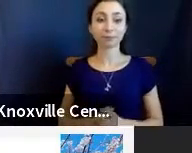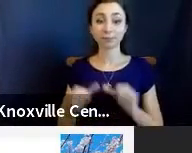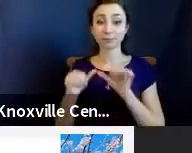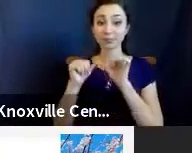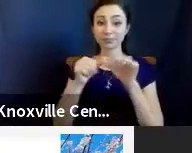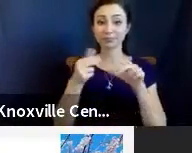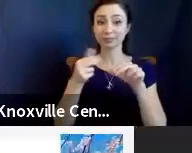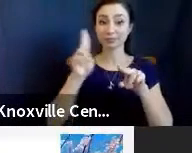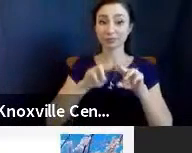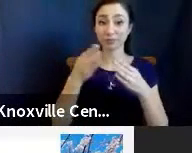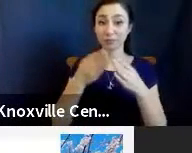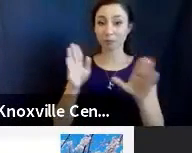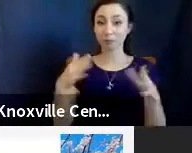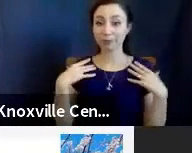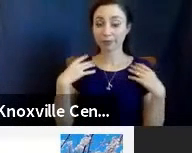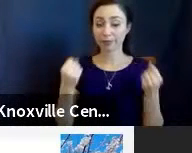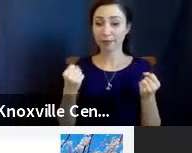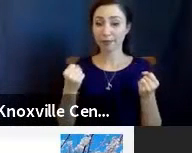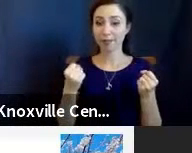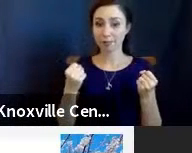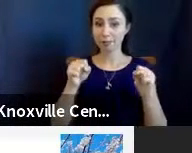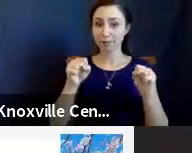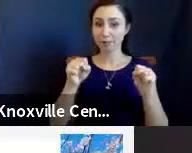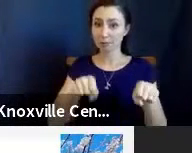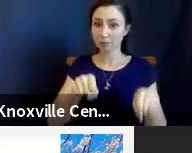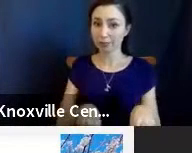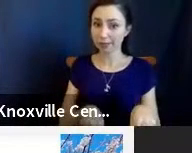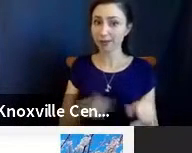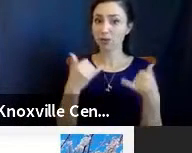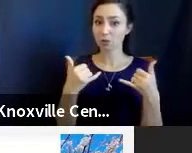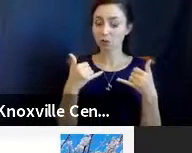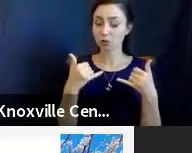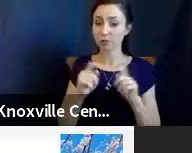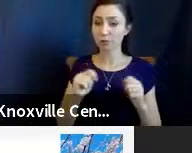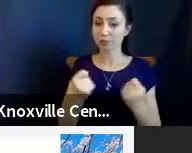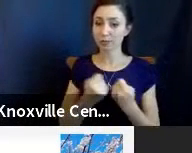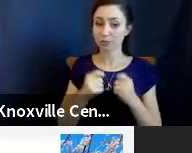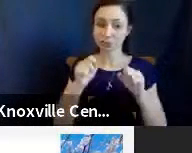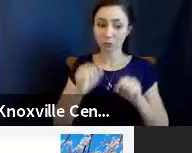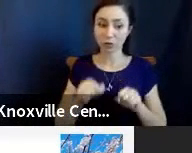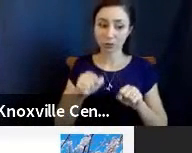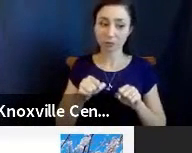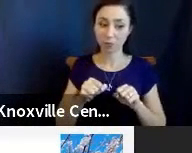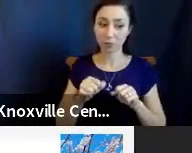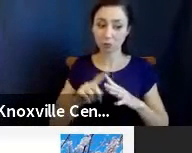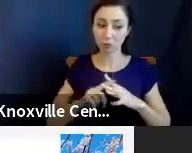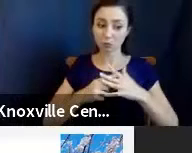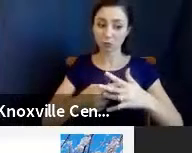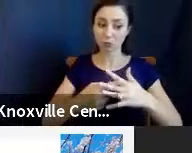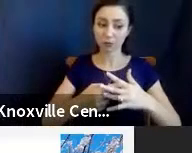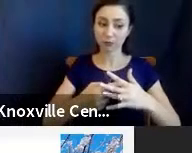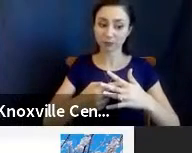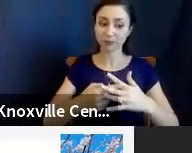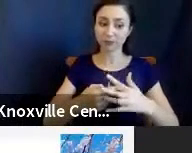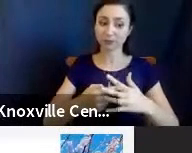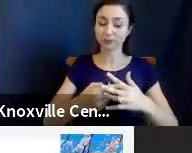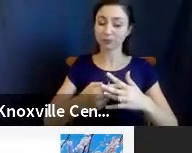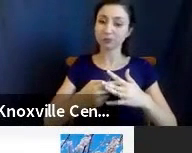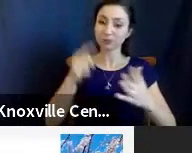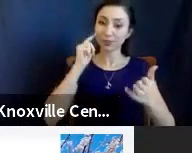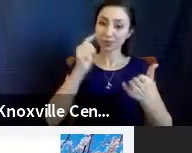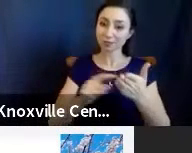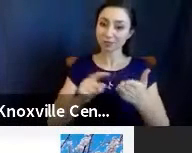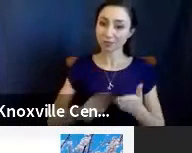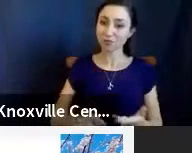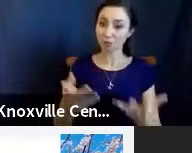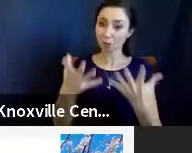capability. We currently, with our current EPI support team, we continue to be able to initiate investigations in the desired